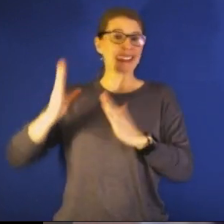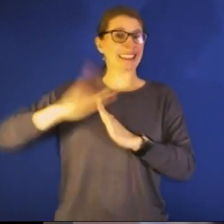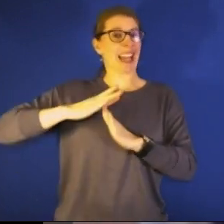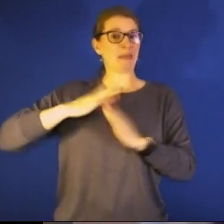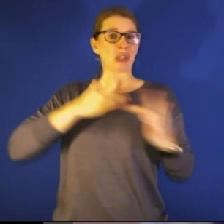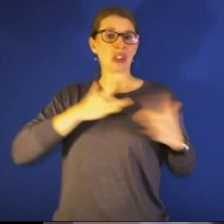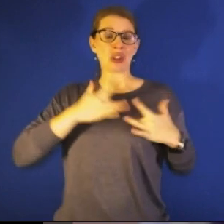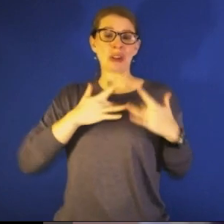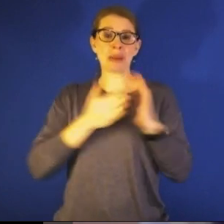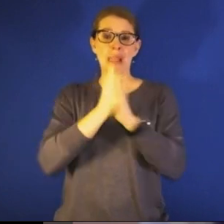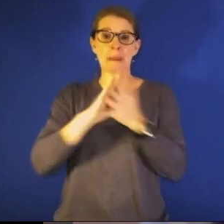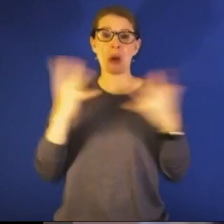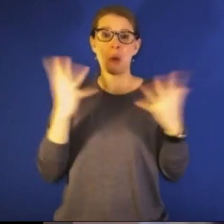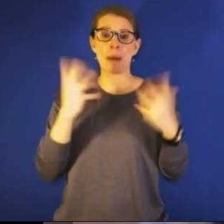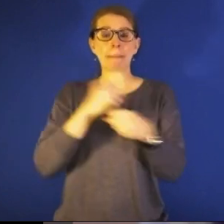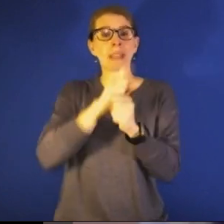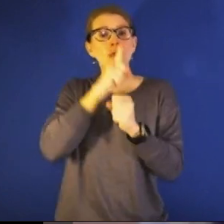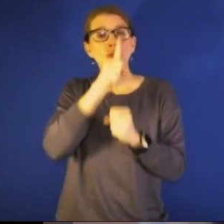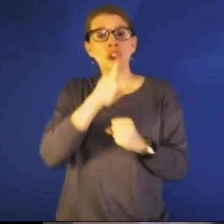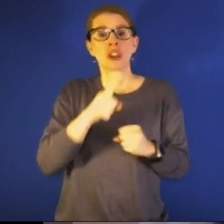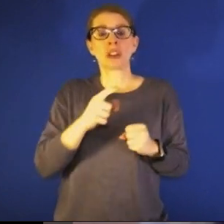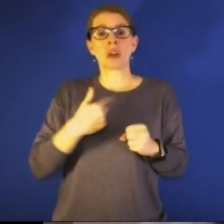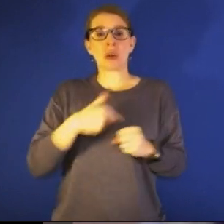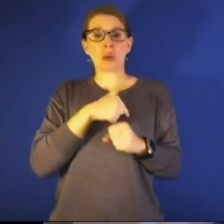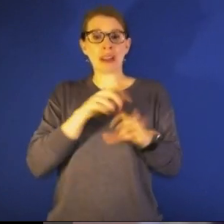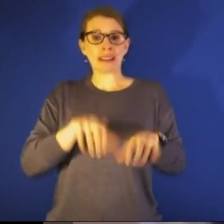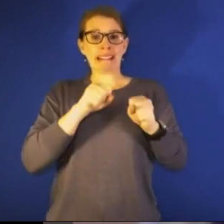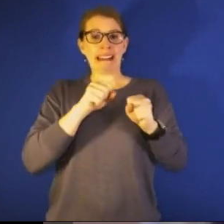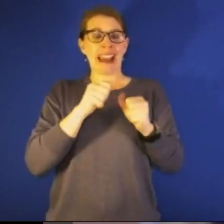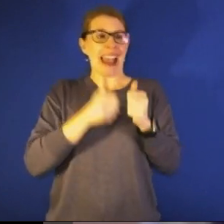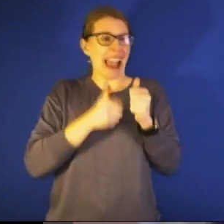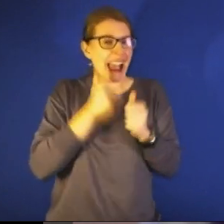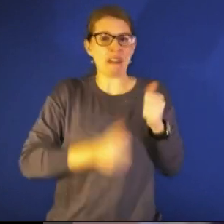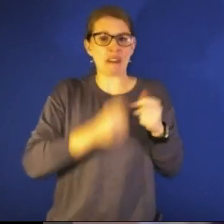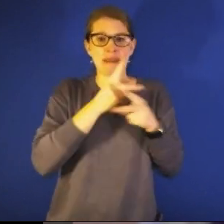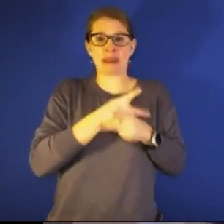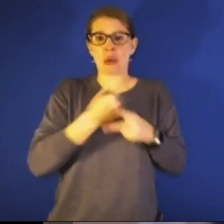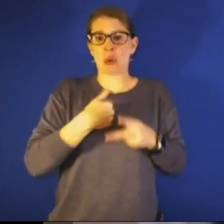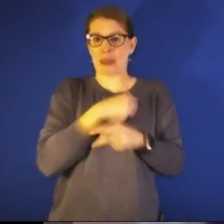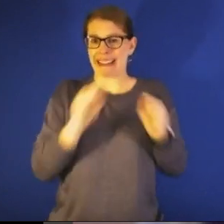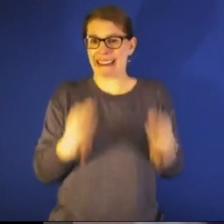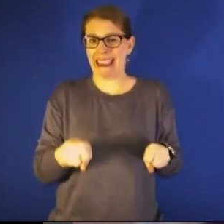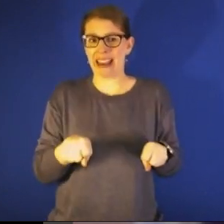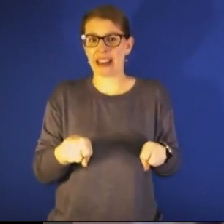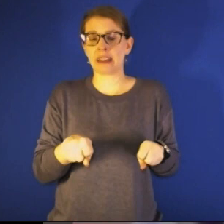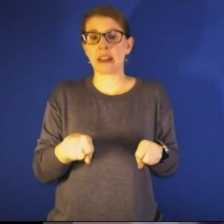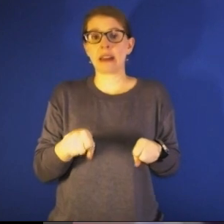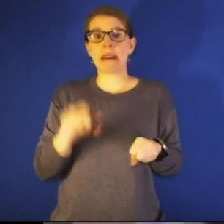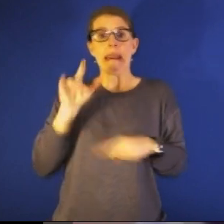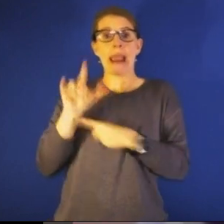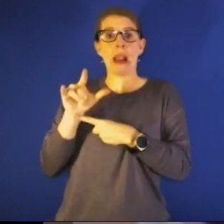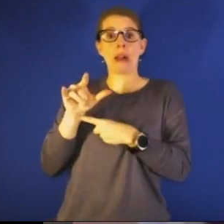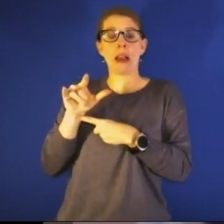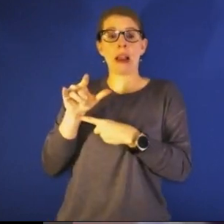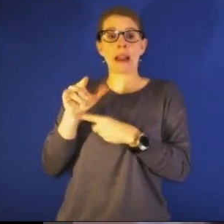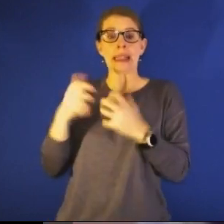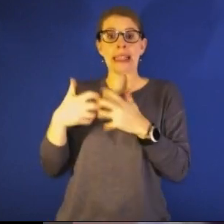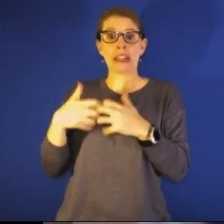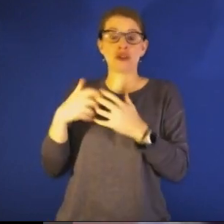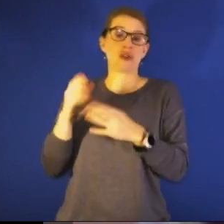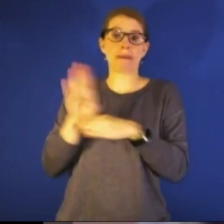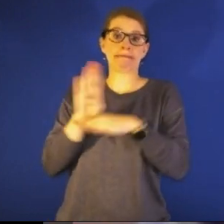be ensuring that we take every precaution we possibly can. The airline industry is the safest